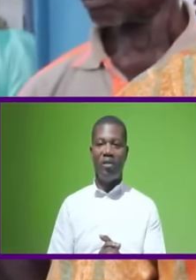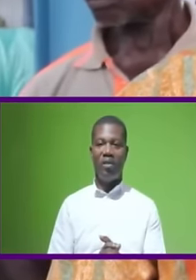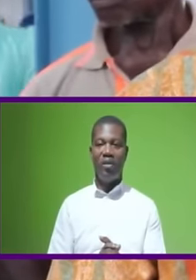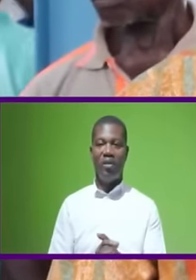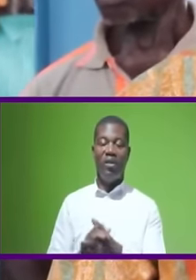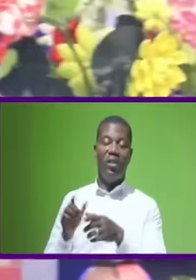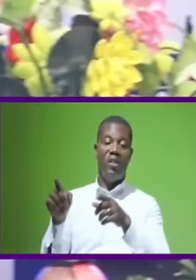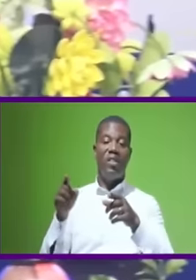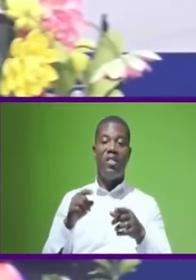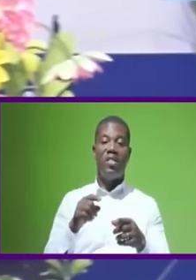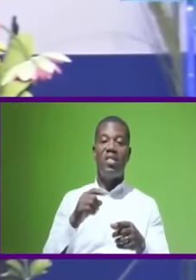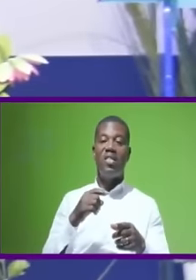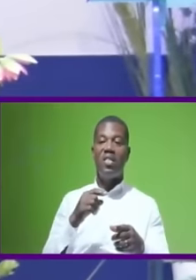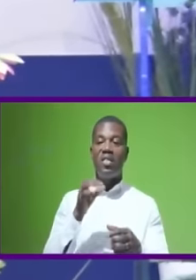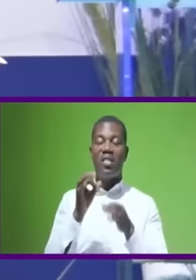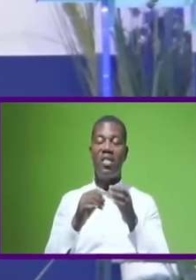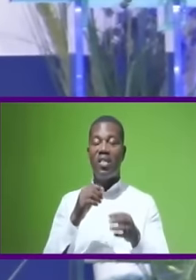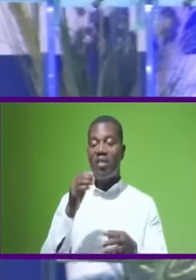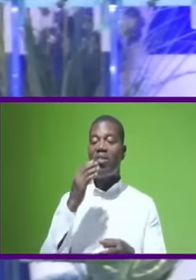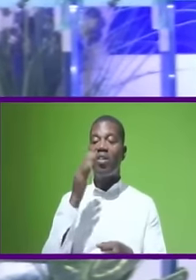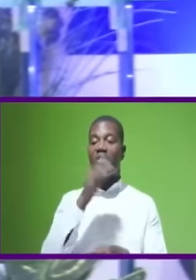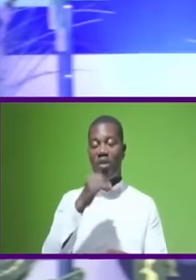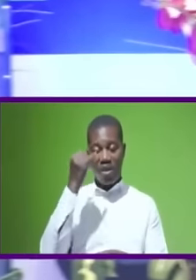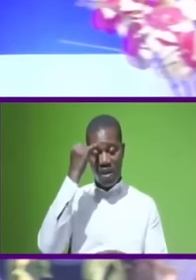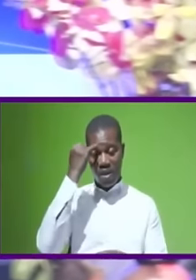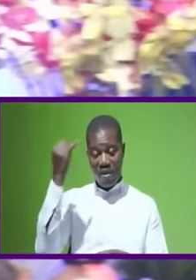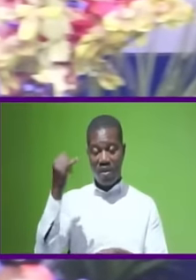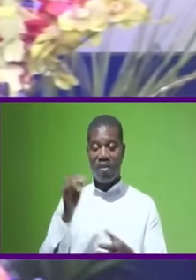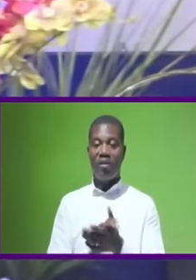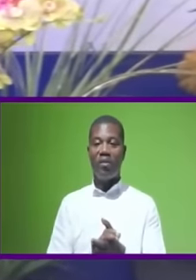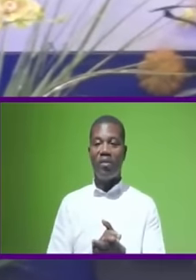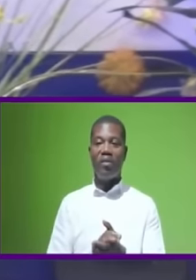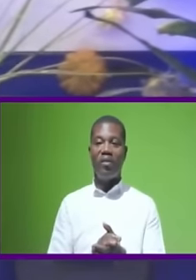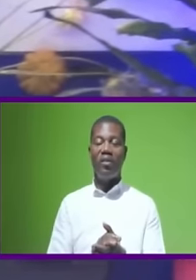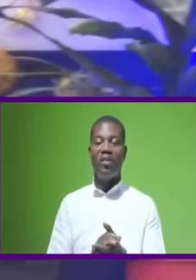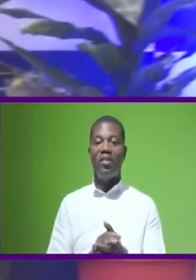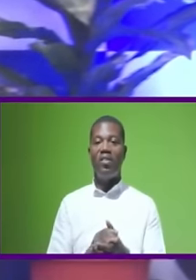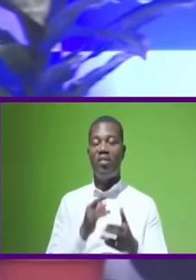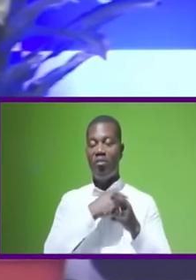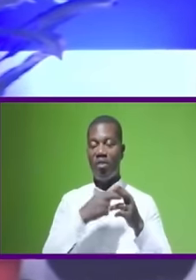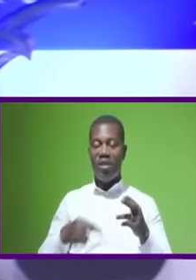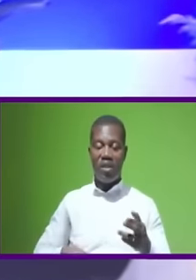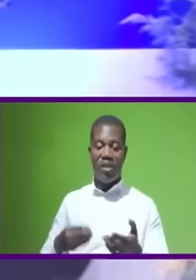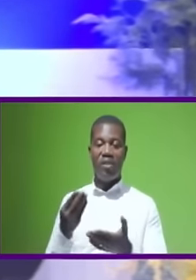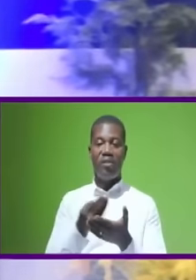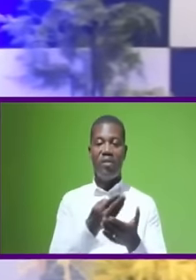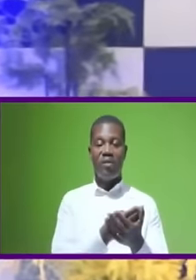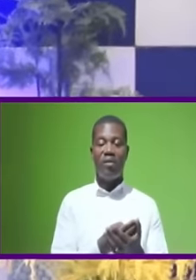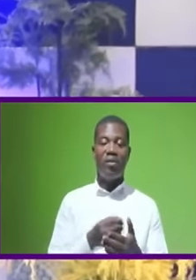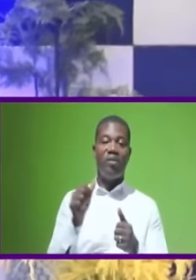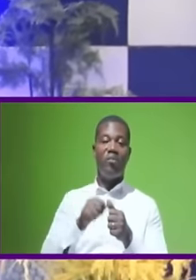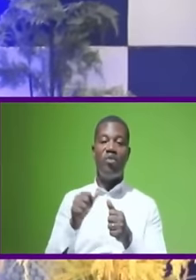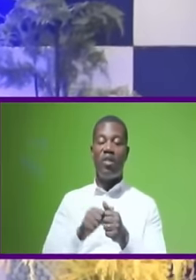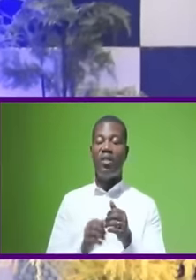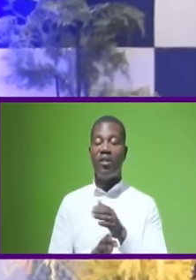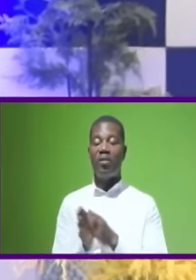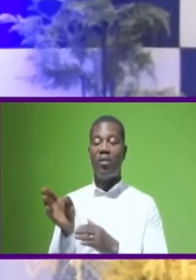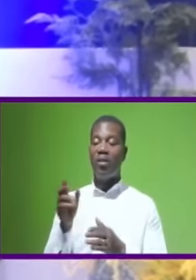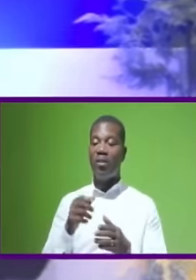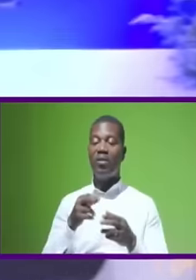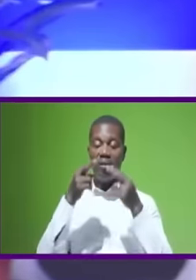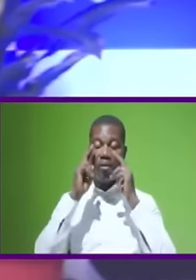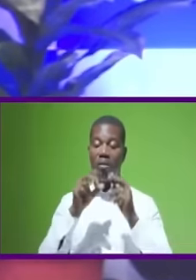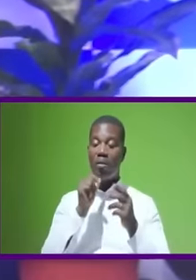Said that in a body, Philadelphia for the Sika who be our branch Pia from my home